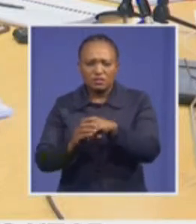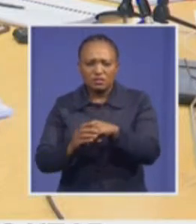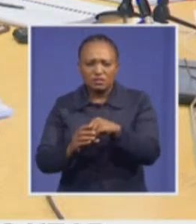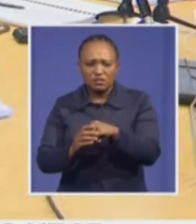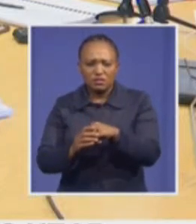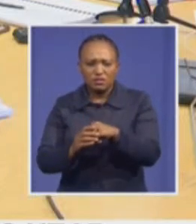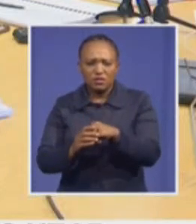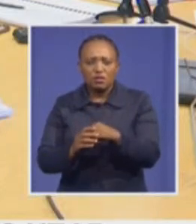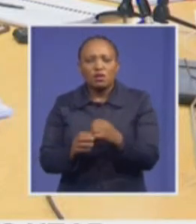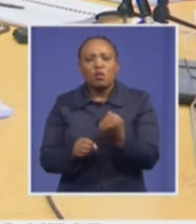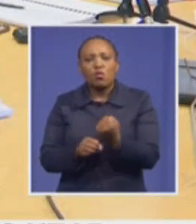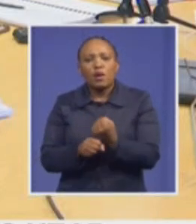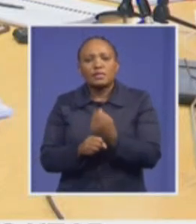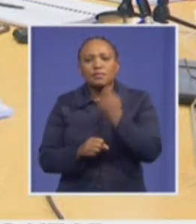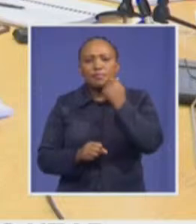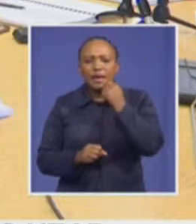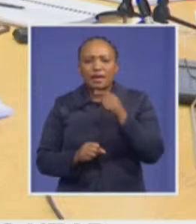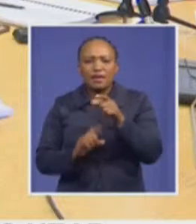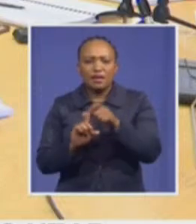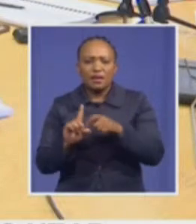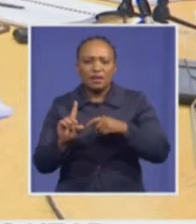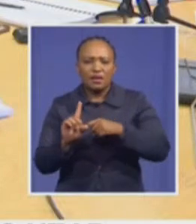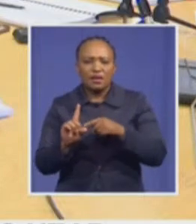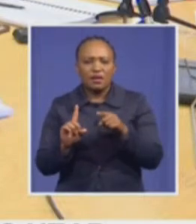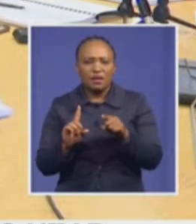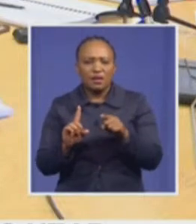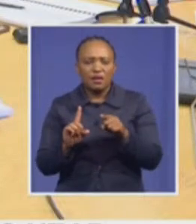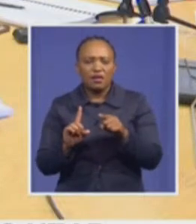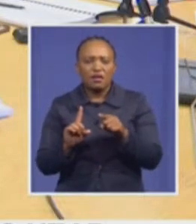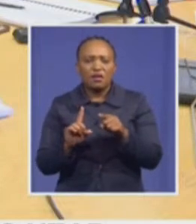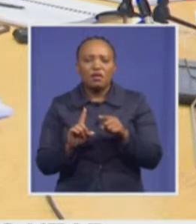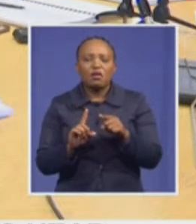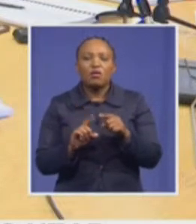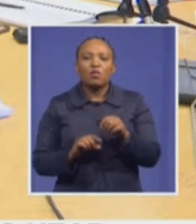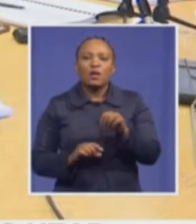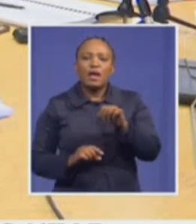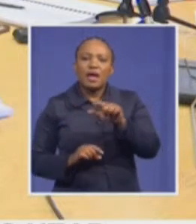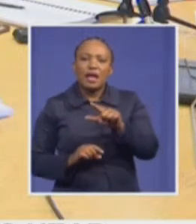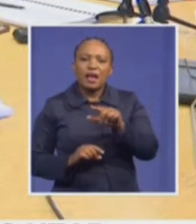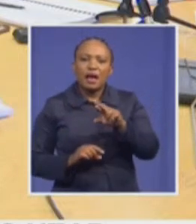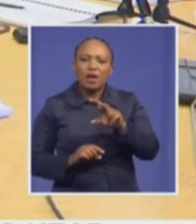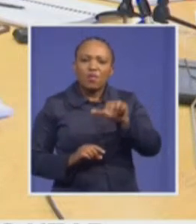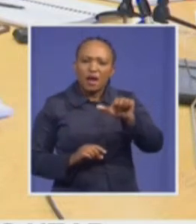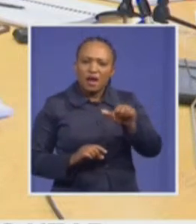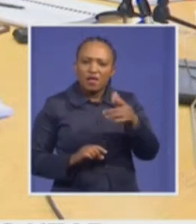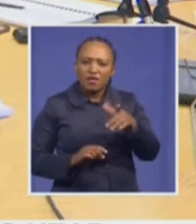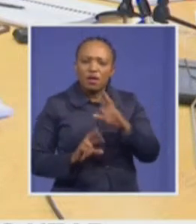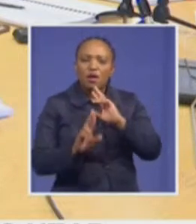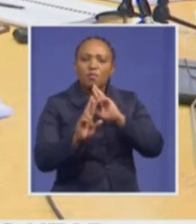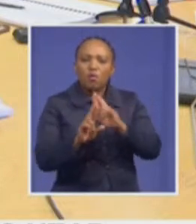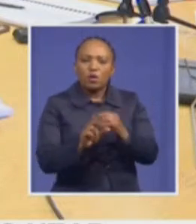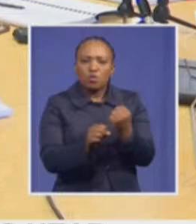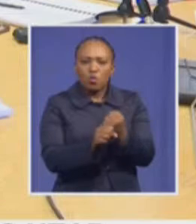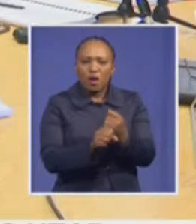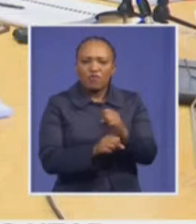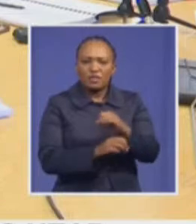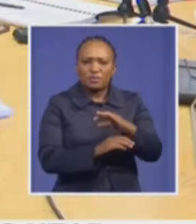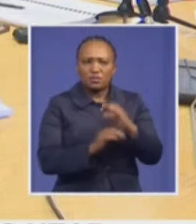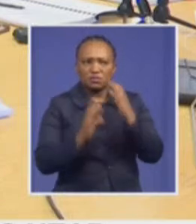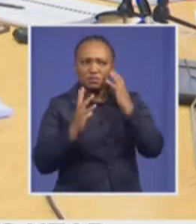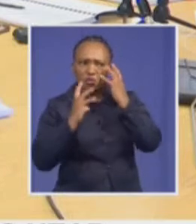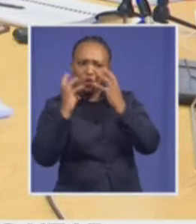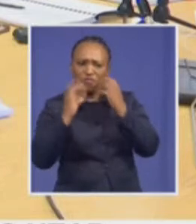look at the LRA reports, they normally act for SABC. Yes. So you get confused, you think, now what's happening here? Yes. Yeah. So